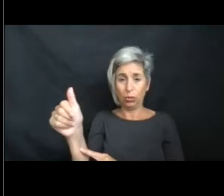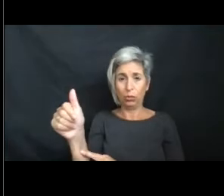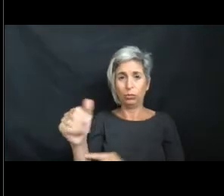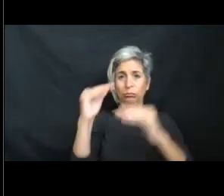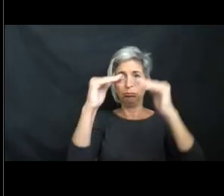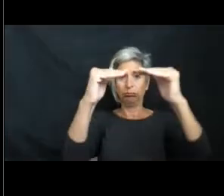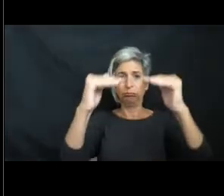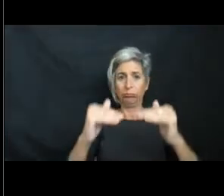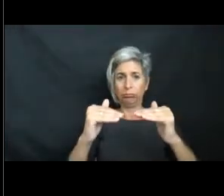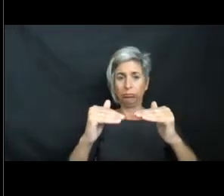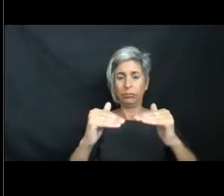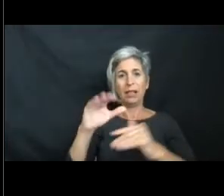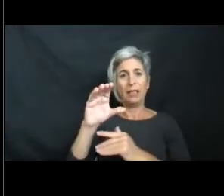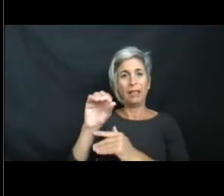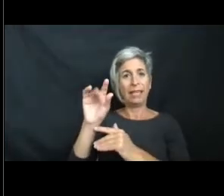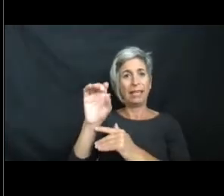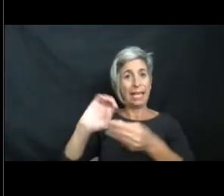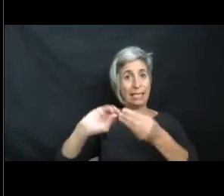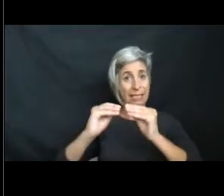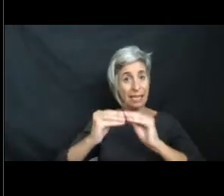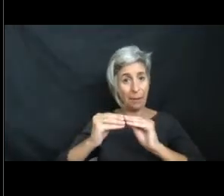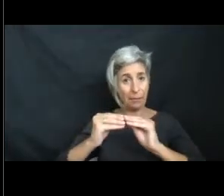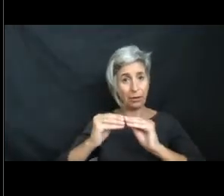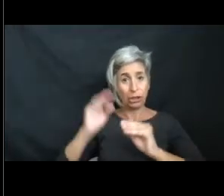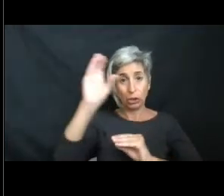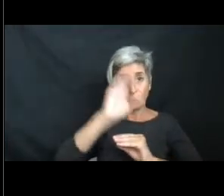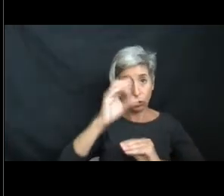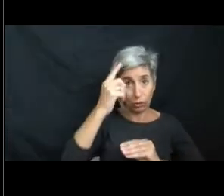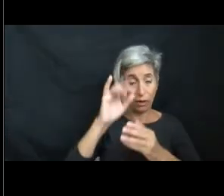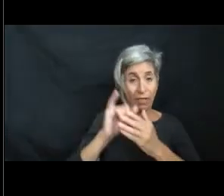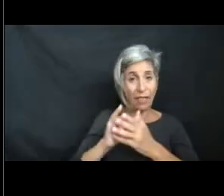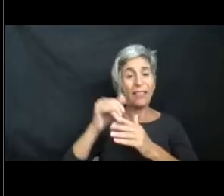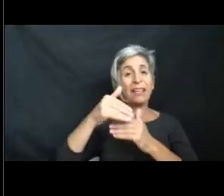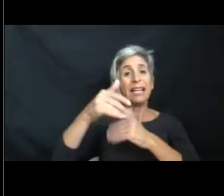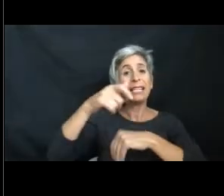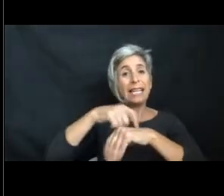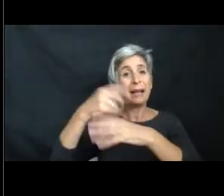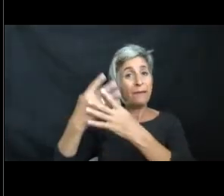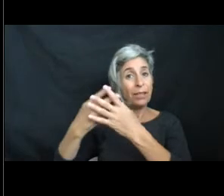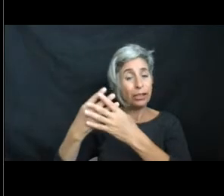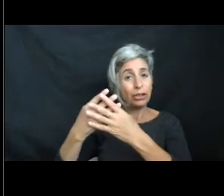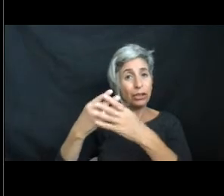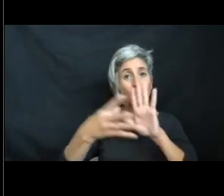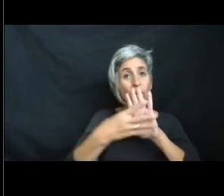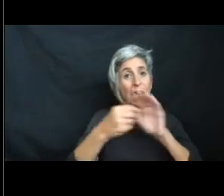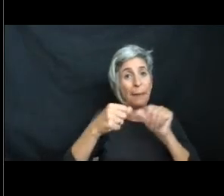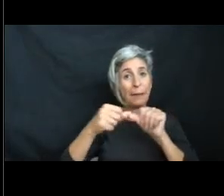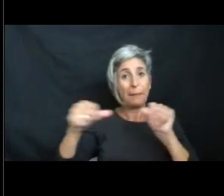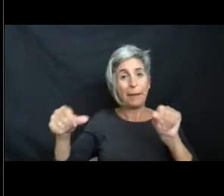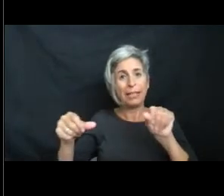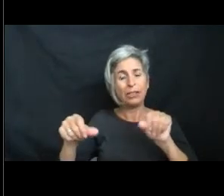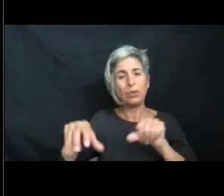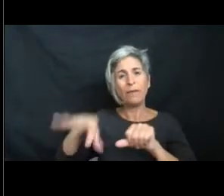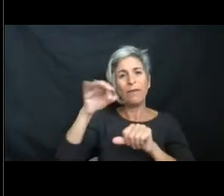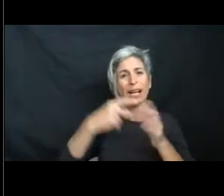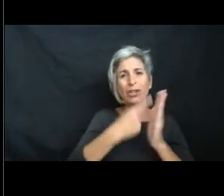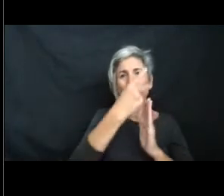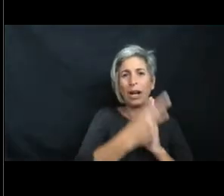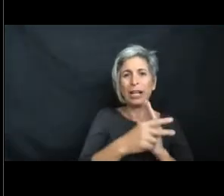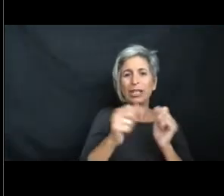number, that'll be important, and you can search by this as well. So if you copy and paste it somewhere, you can always find your project this